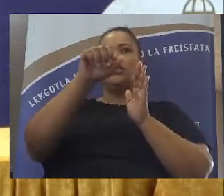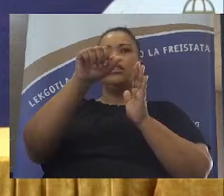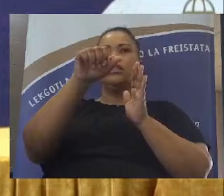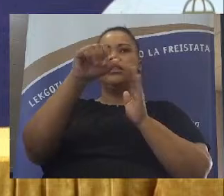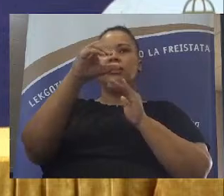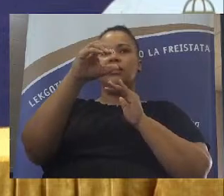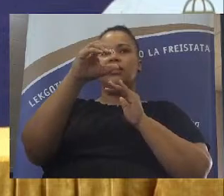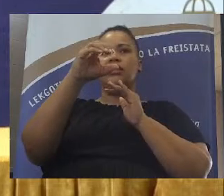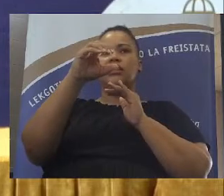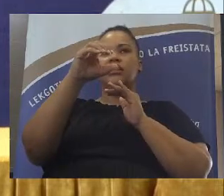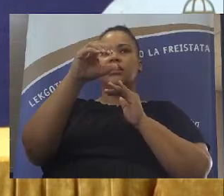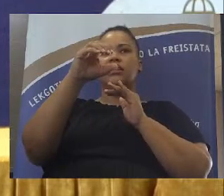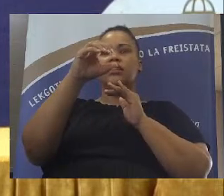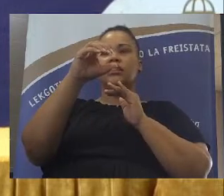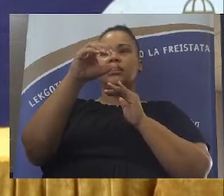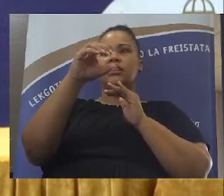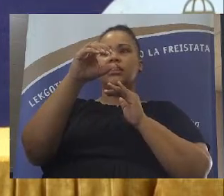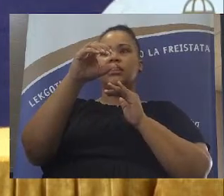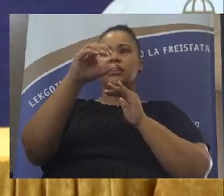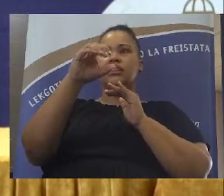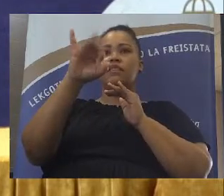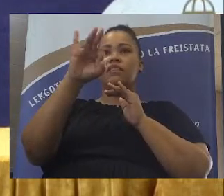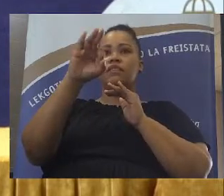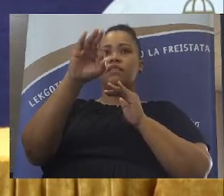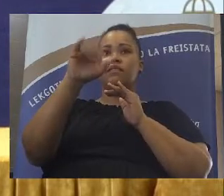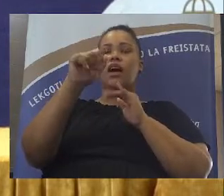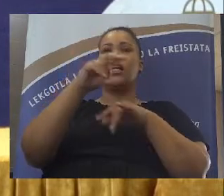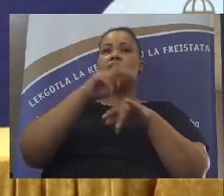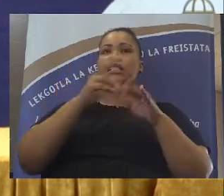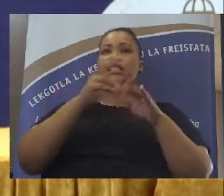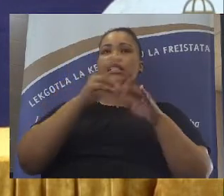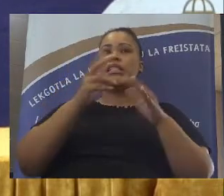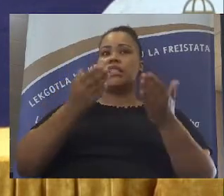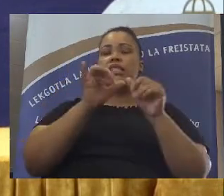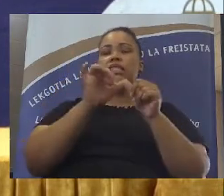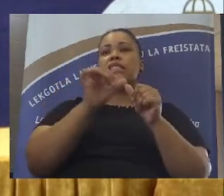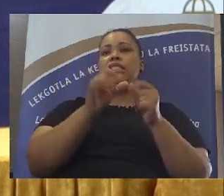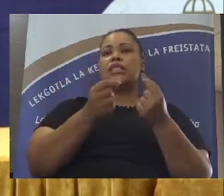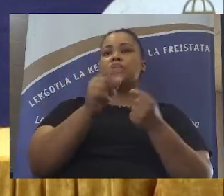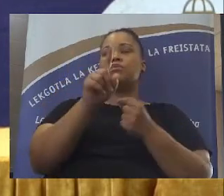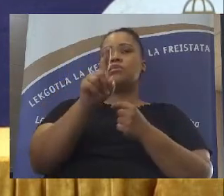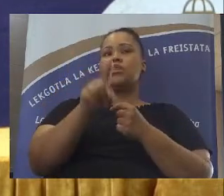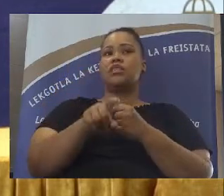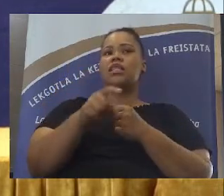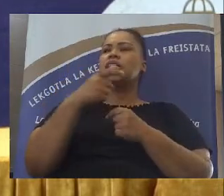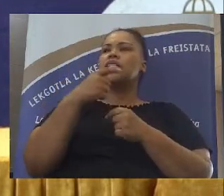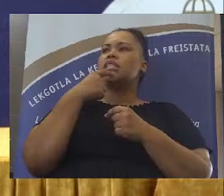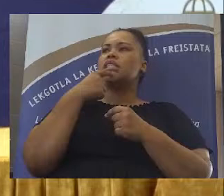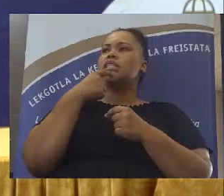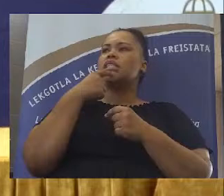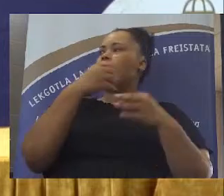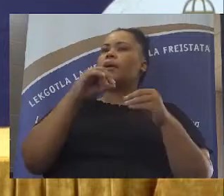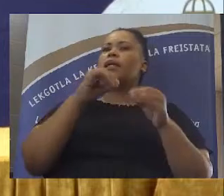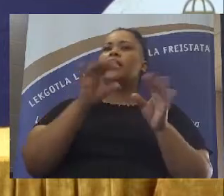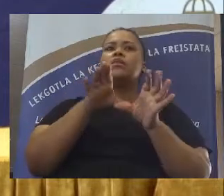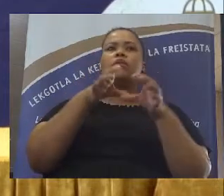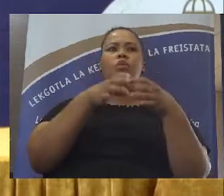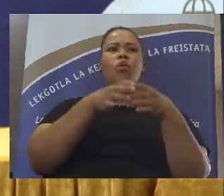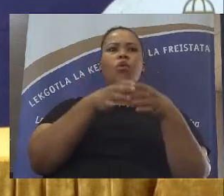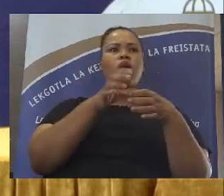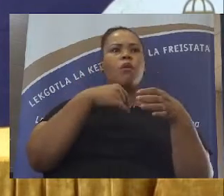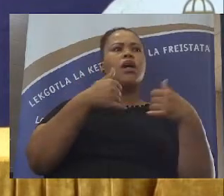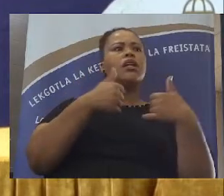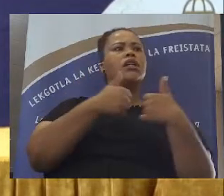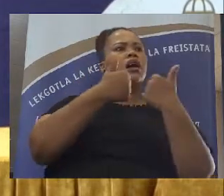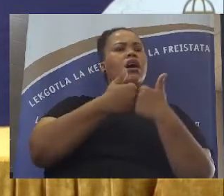better services through SEDA and SEFA. The other thing that came up was saying that we as small businesses have challenges